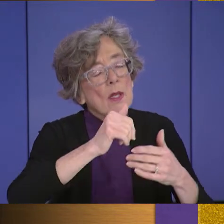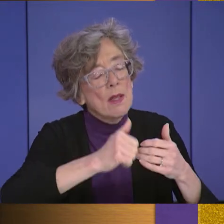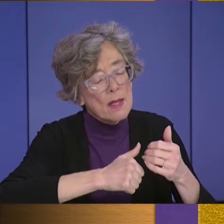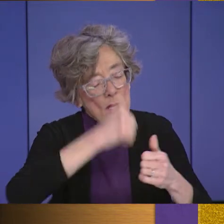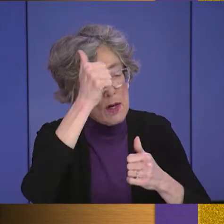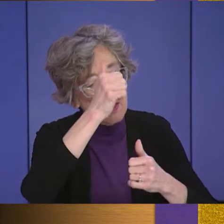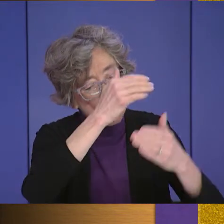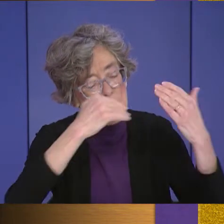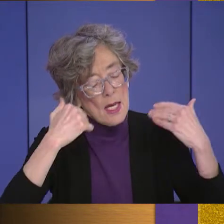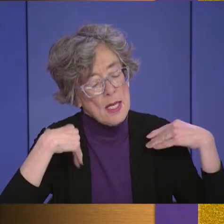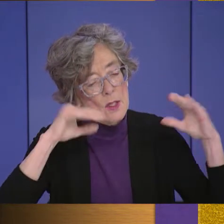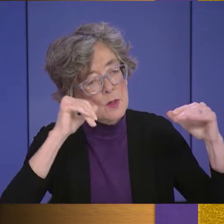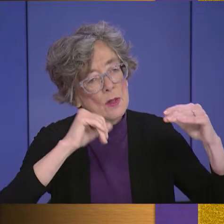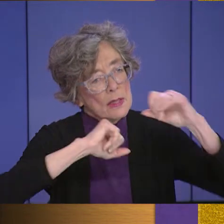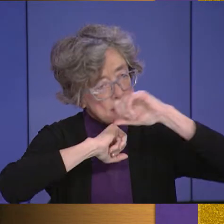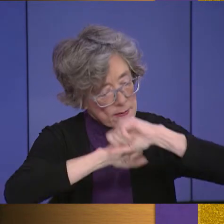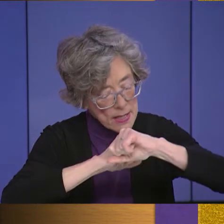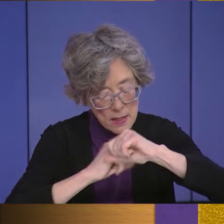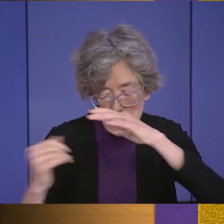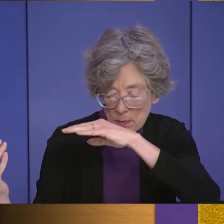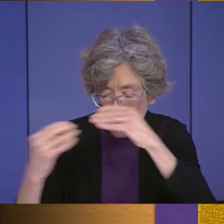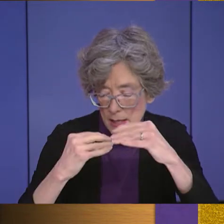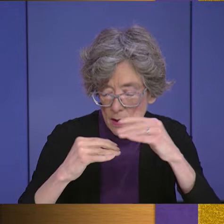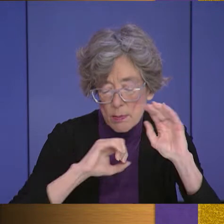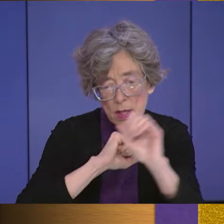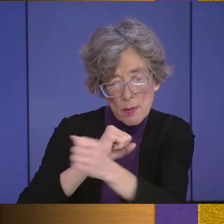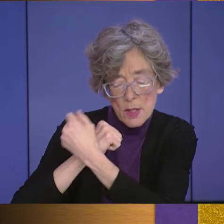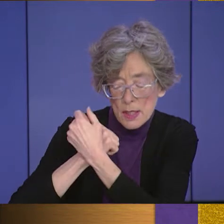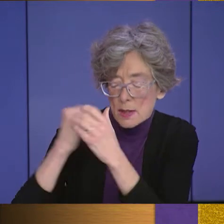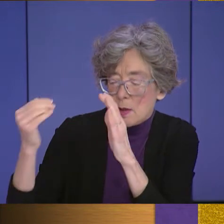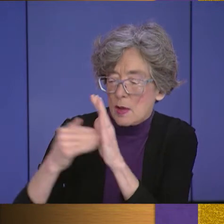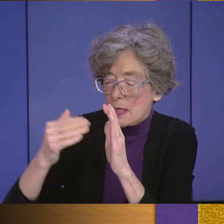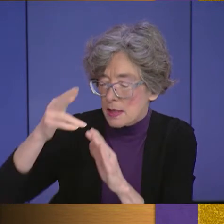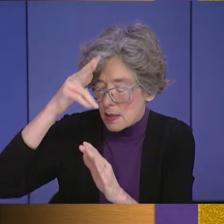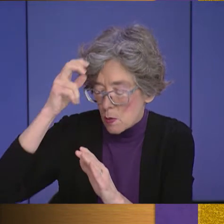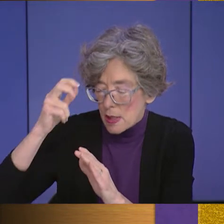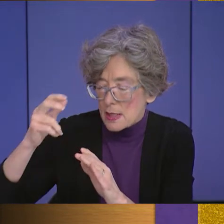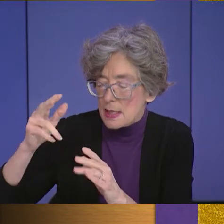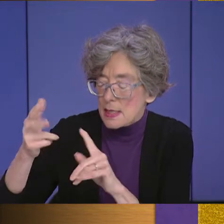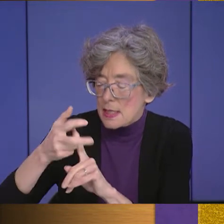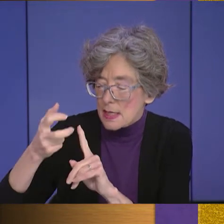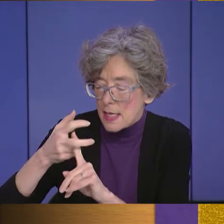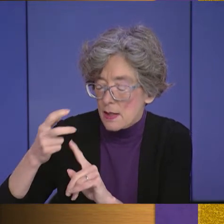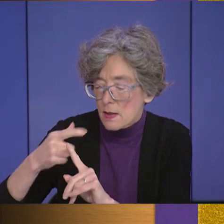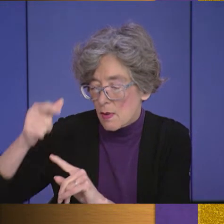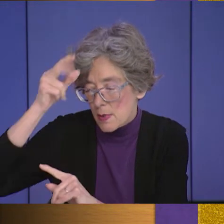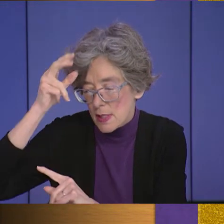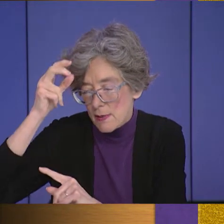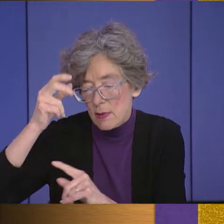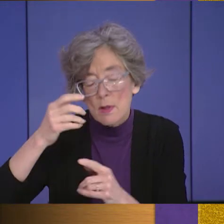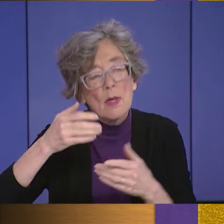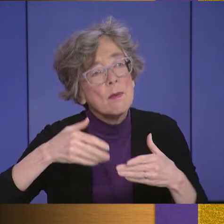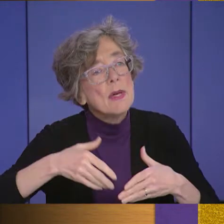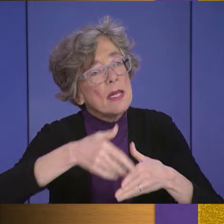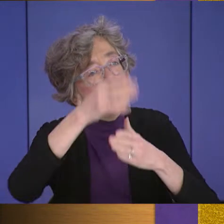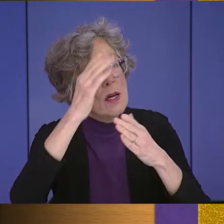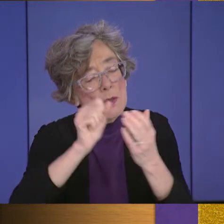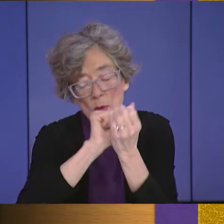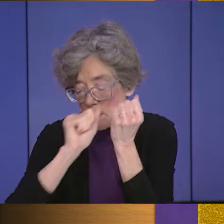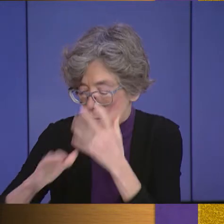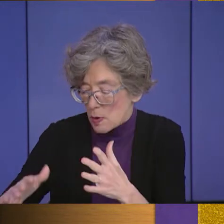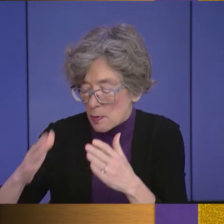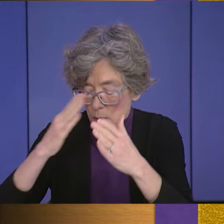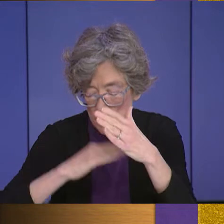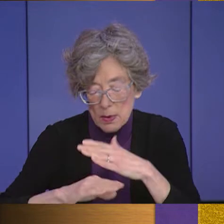the Archangel, defend us in battle. Be our protection against wickedness and snares of the devil.